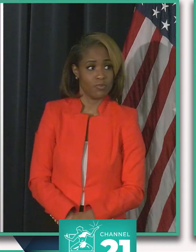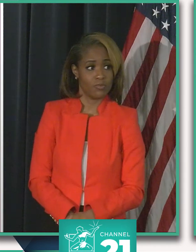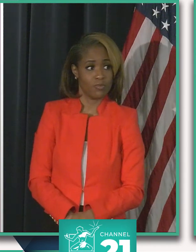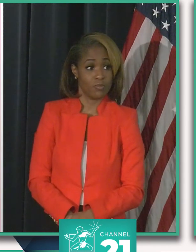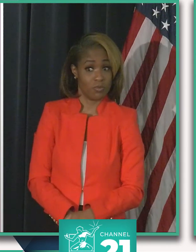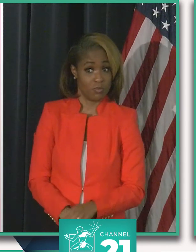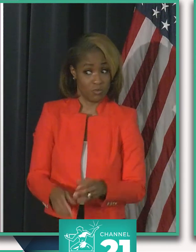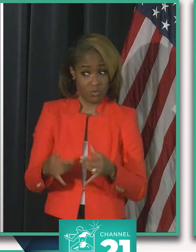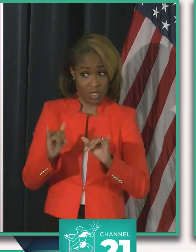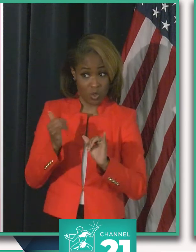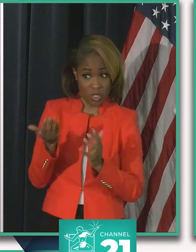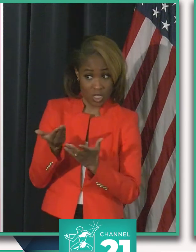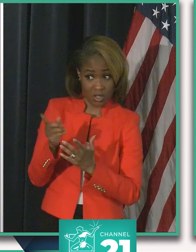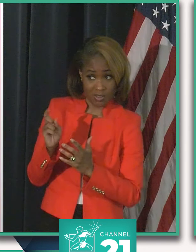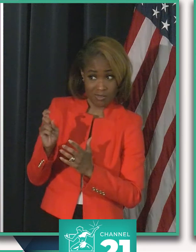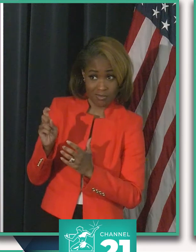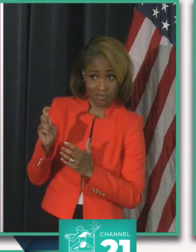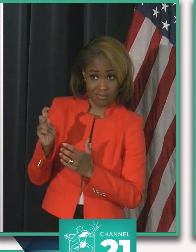Are you still with me?